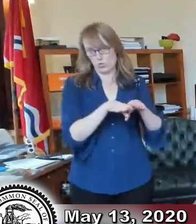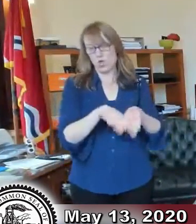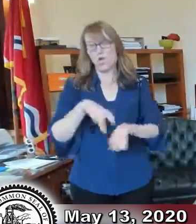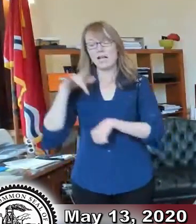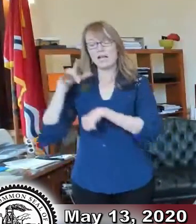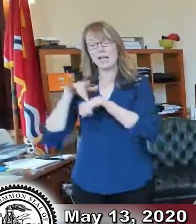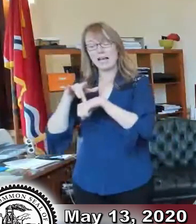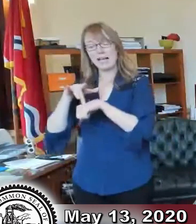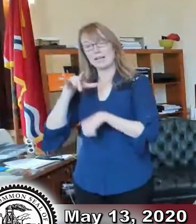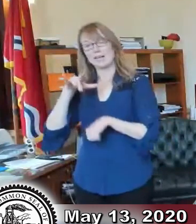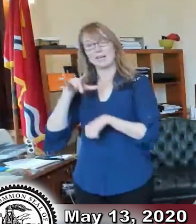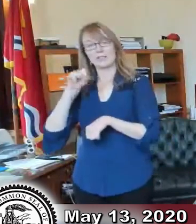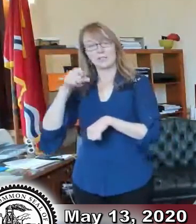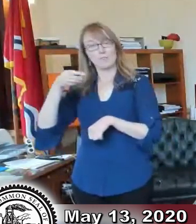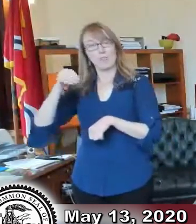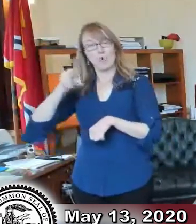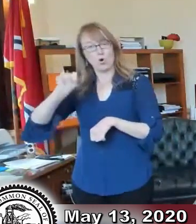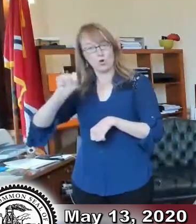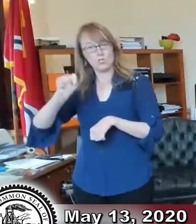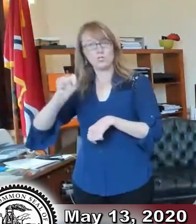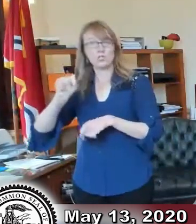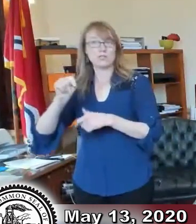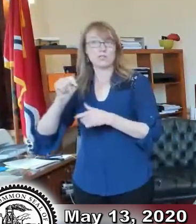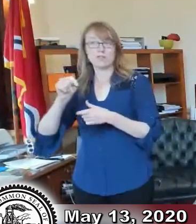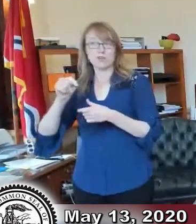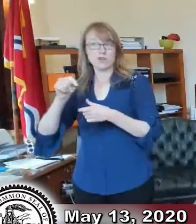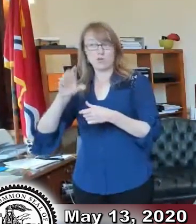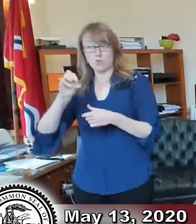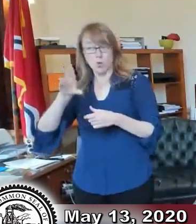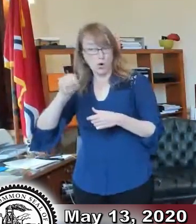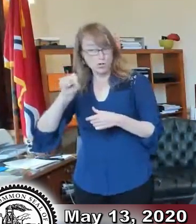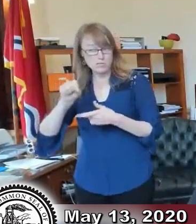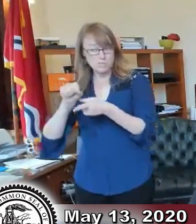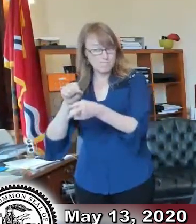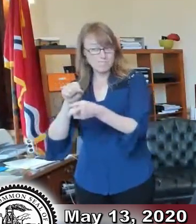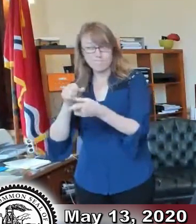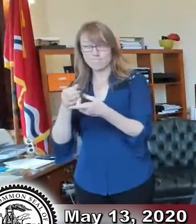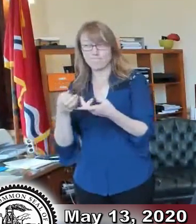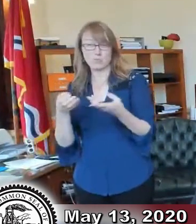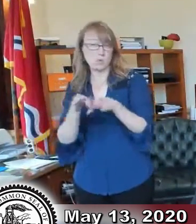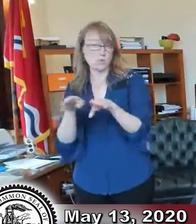sports, those courts will remain closed. So